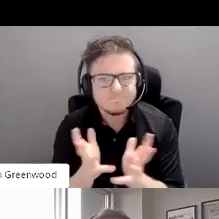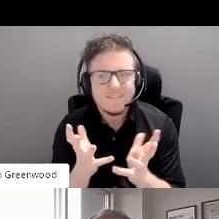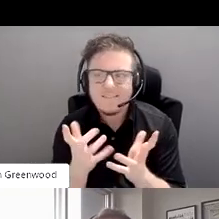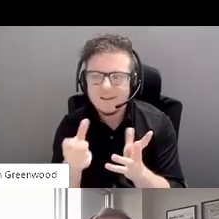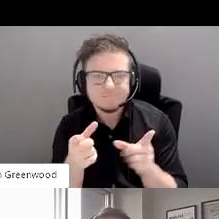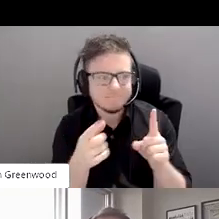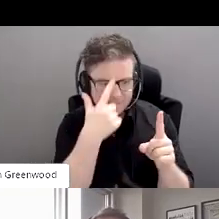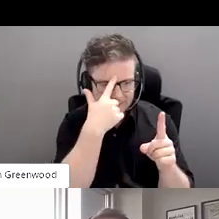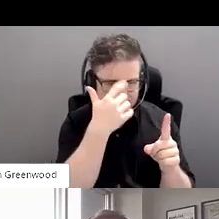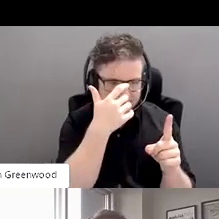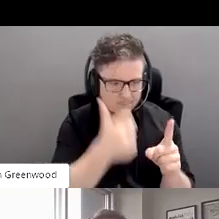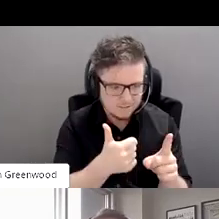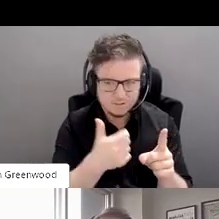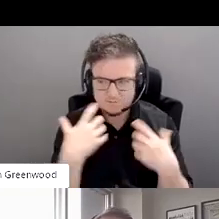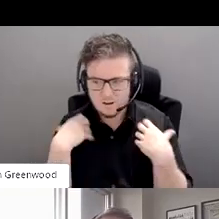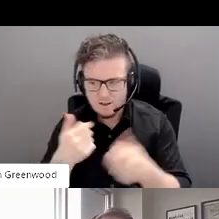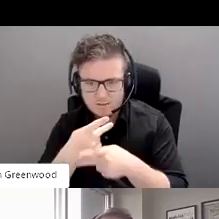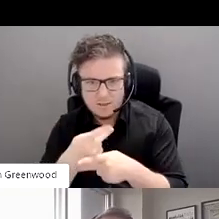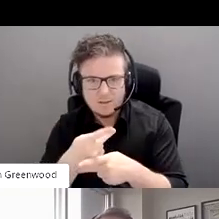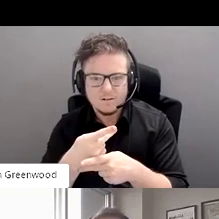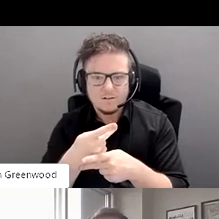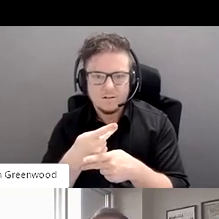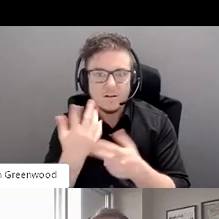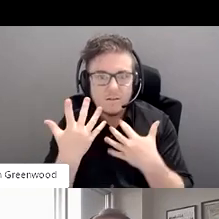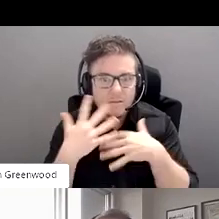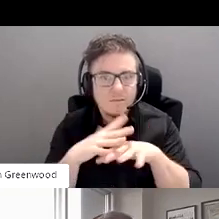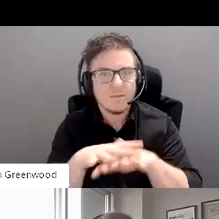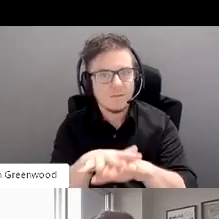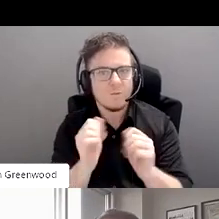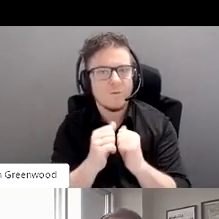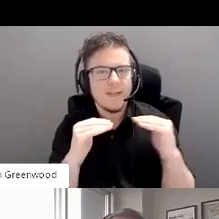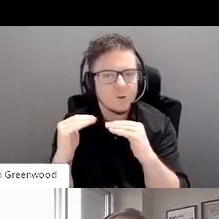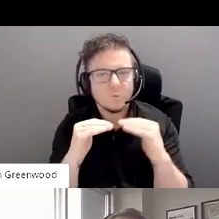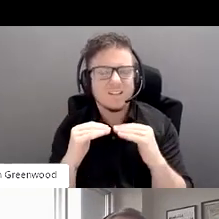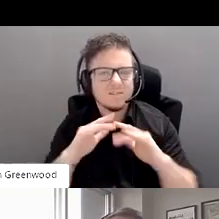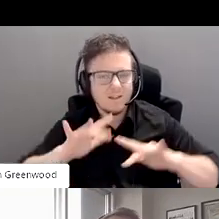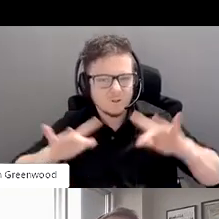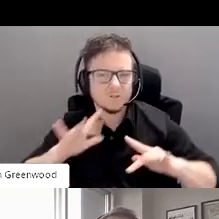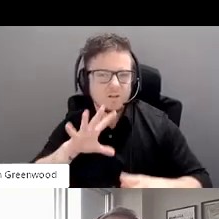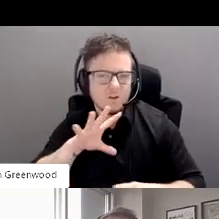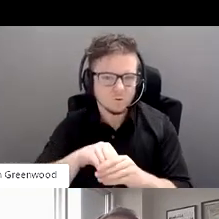of dementia and healthcare with equity, diversity, and inclusion.